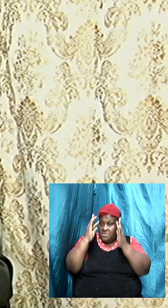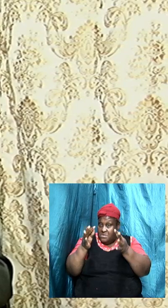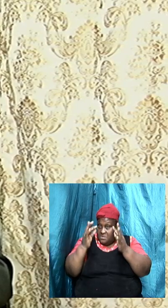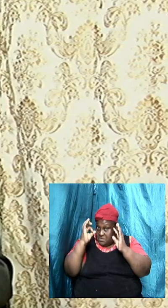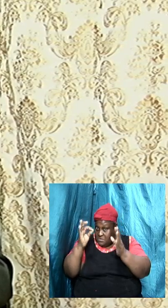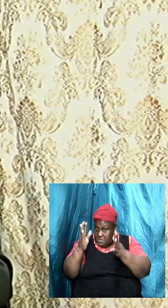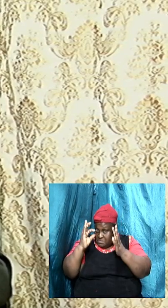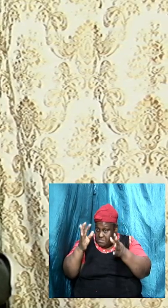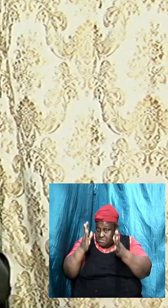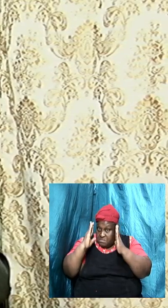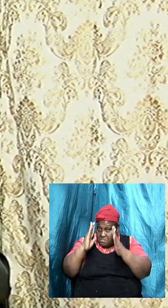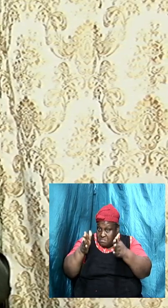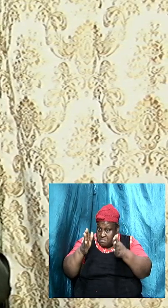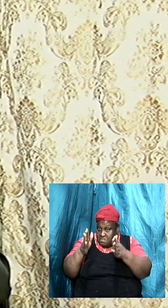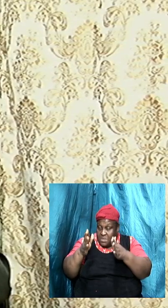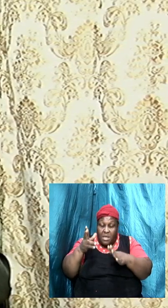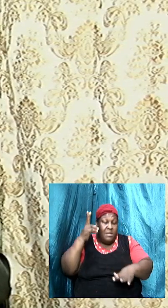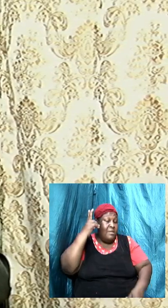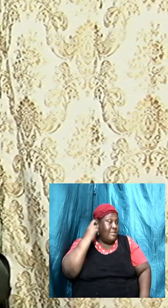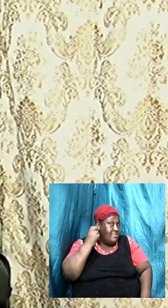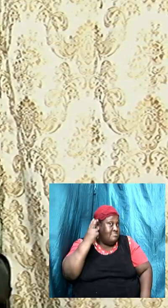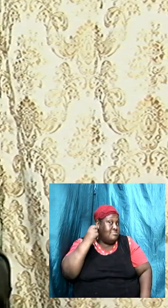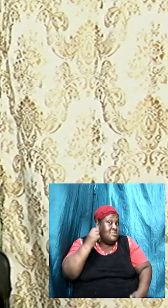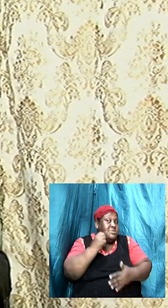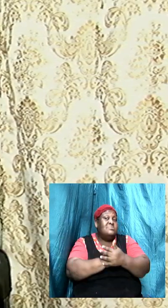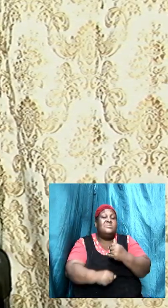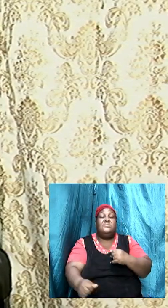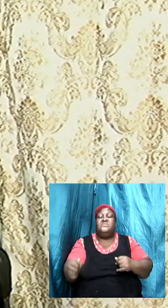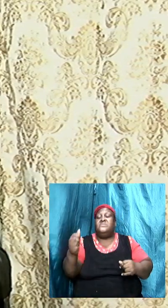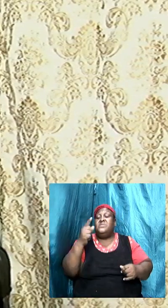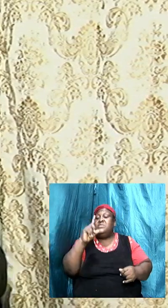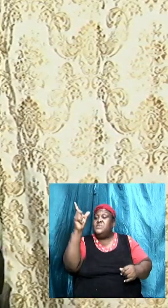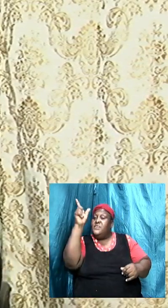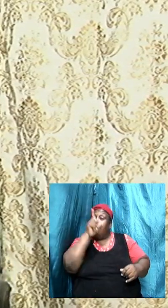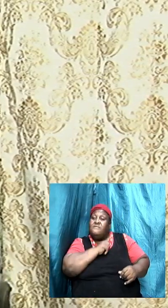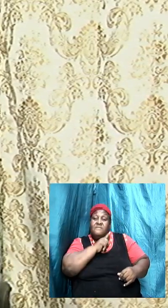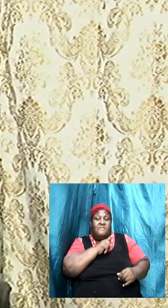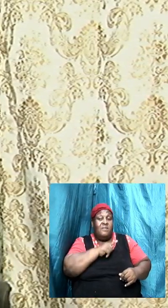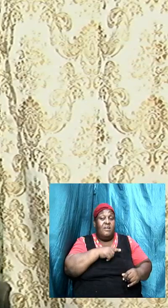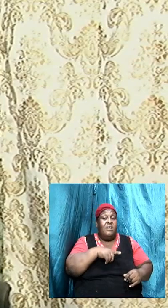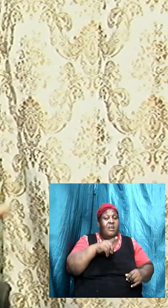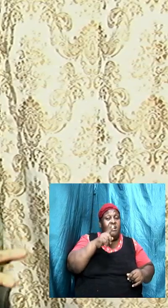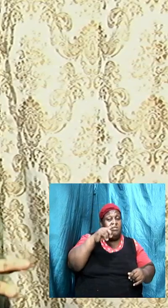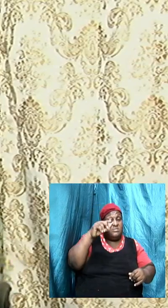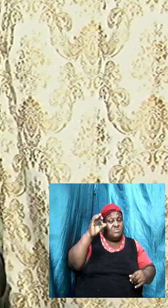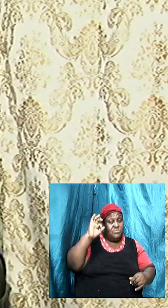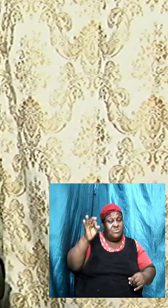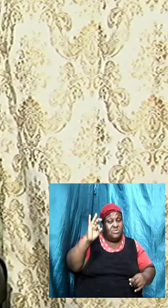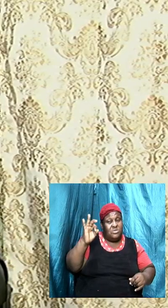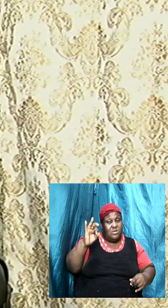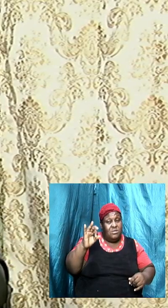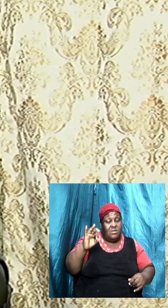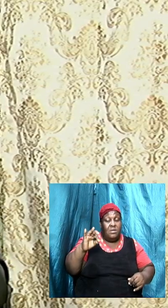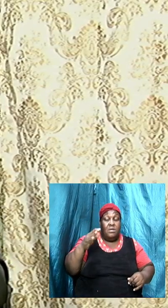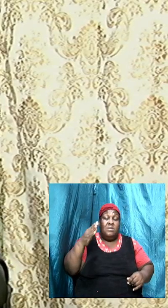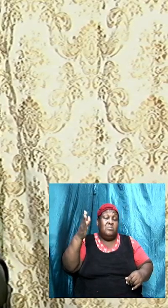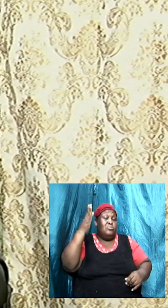and listen to some of these speakers, and before you know it,